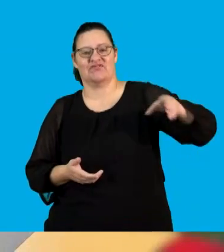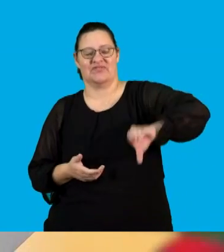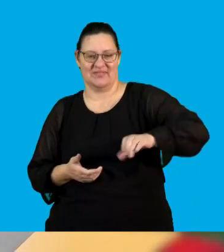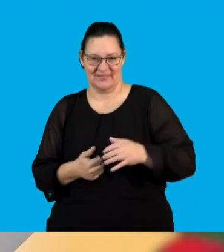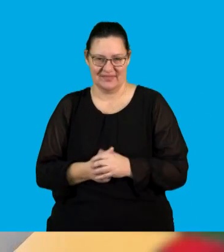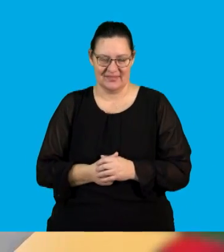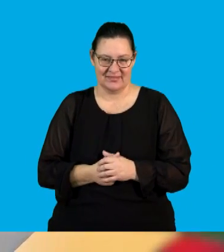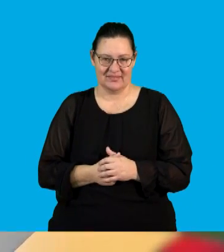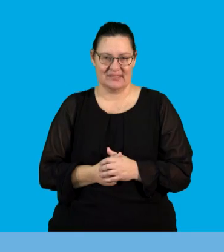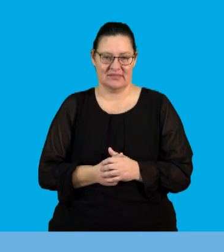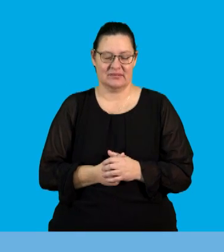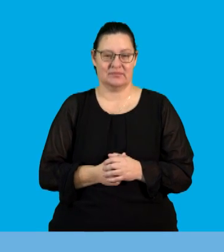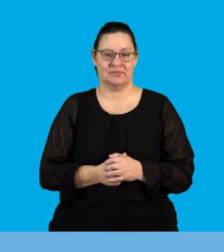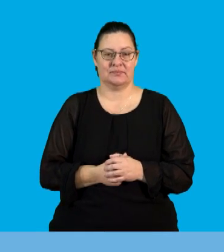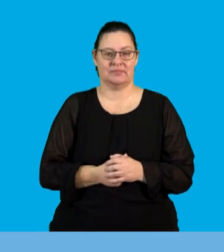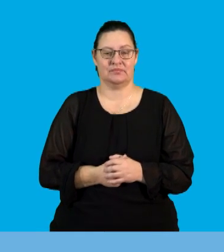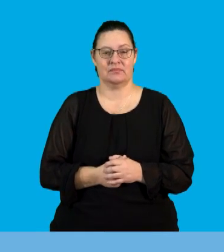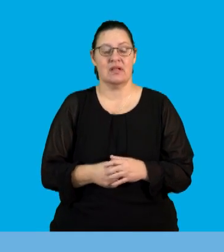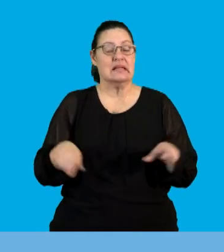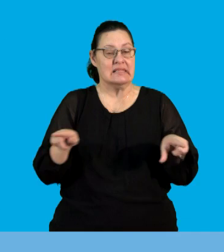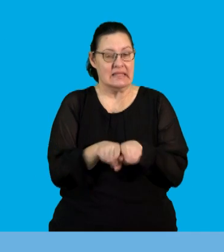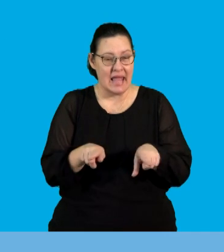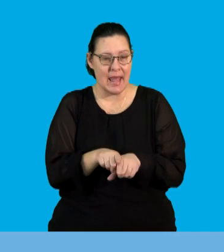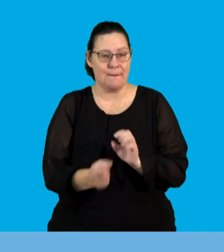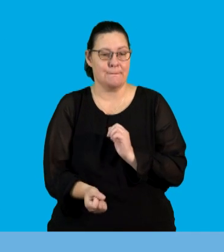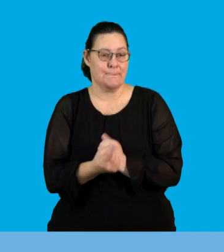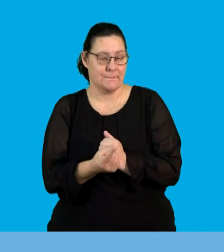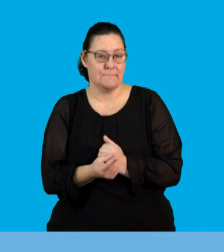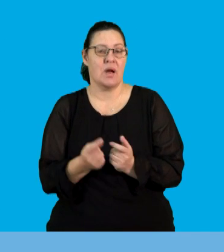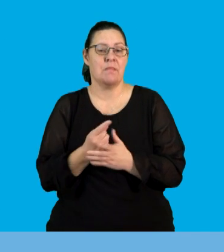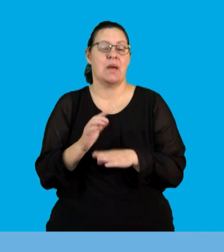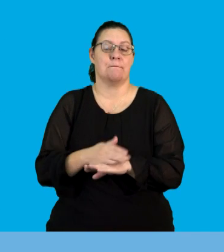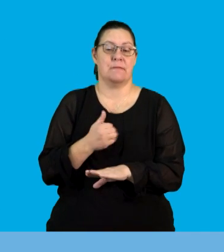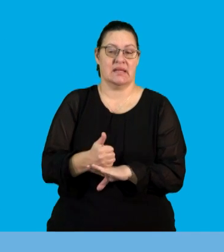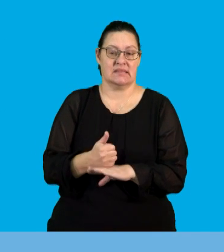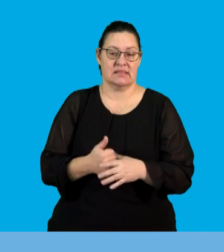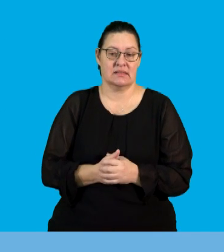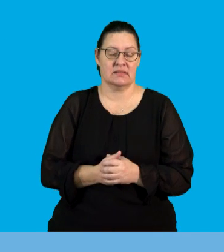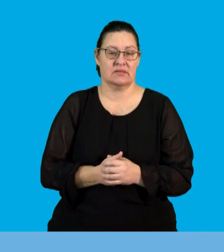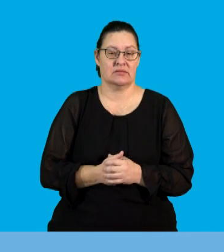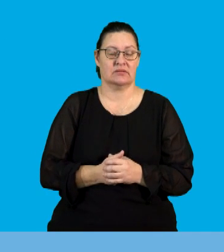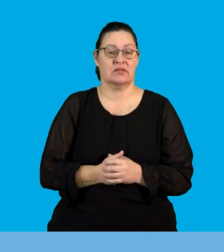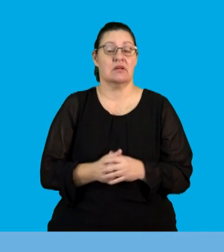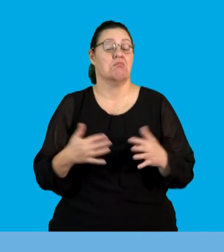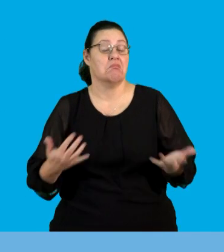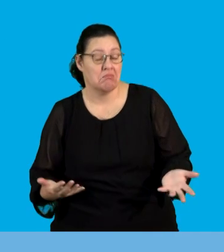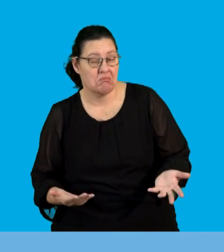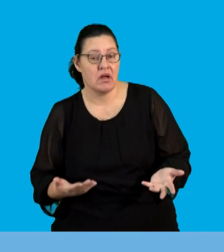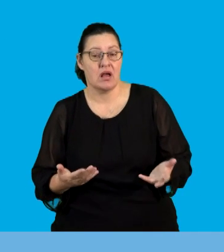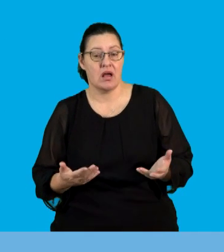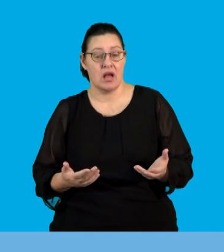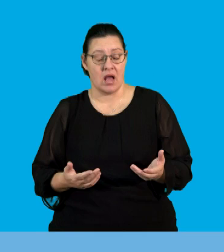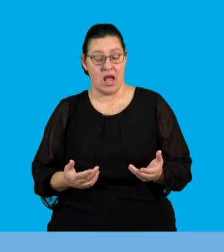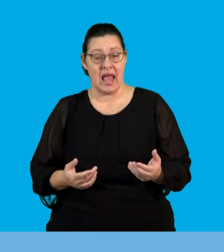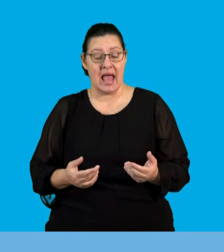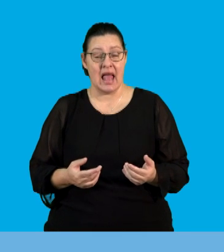much of it. We added too much of an acid. So now, the same thing can be said about the base, that if we